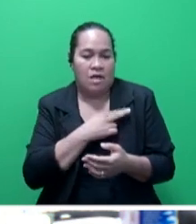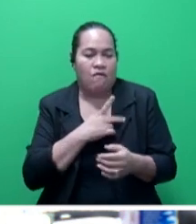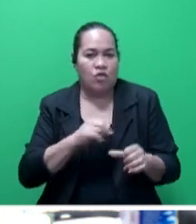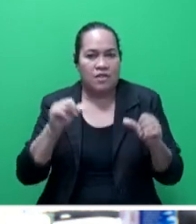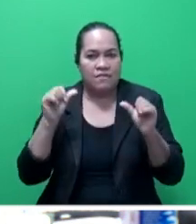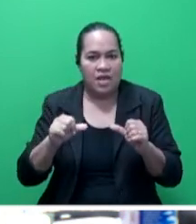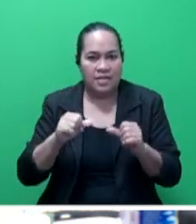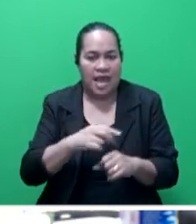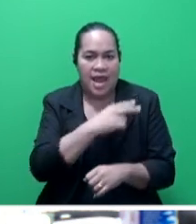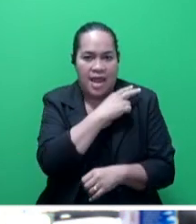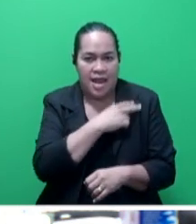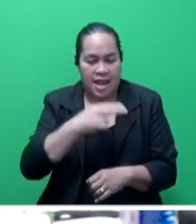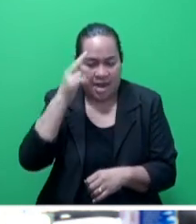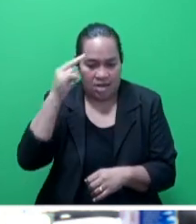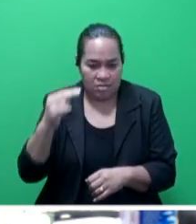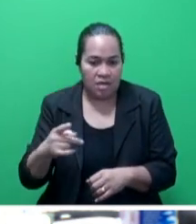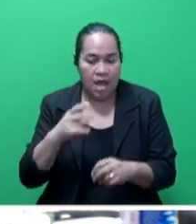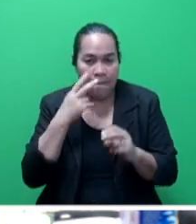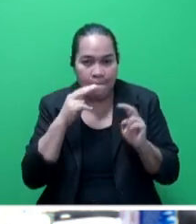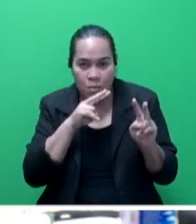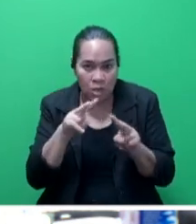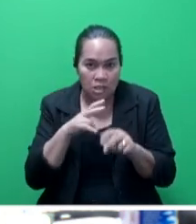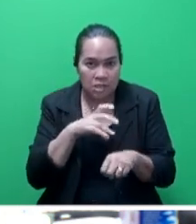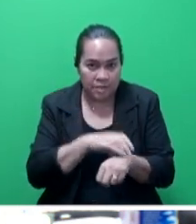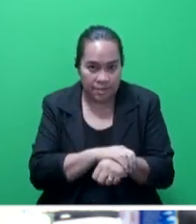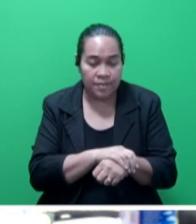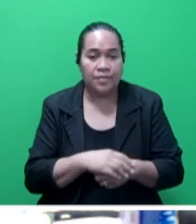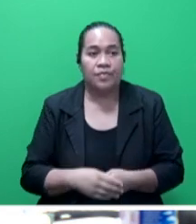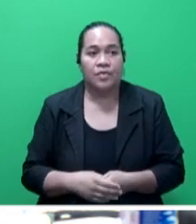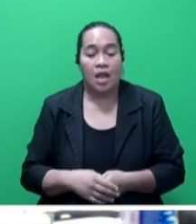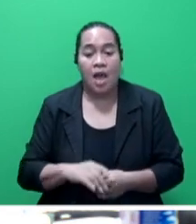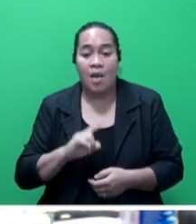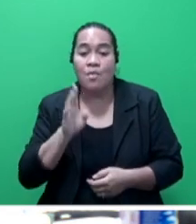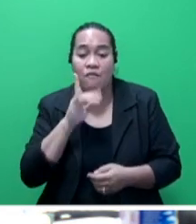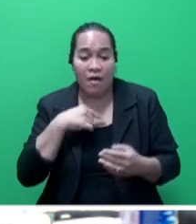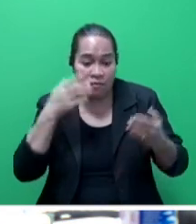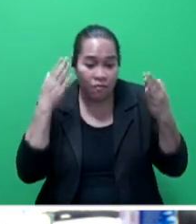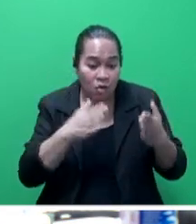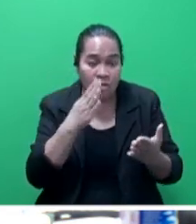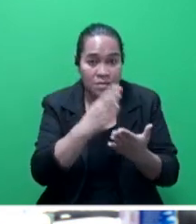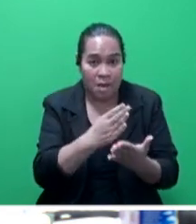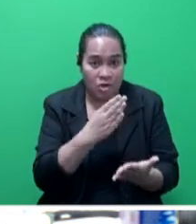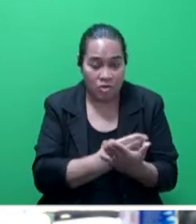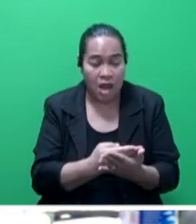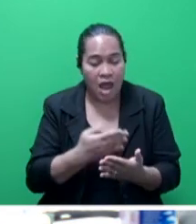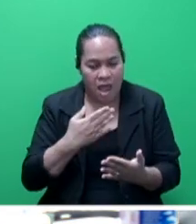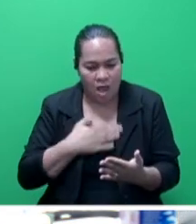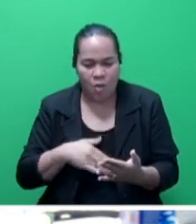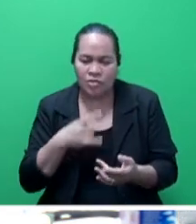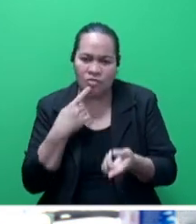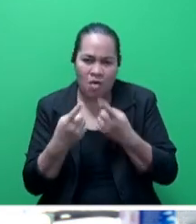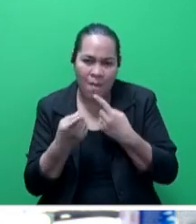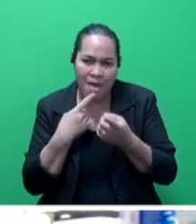Defence, National Security and Policing. But before I focus on the budget itself, Mr. Speaker, sir, let me just make a few